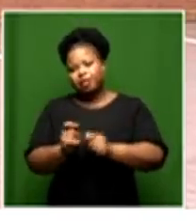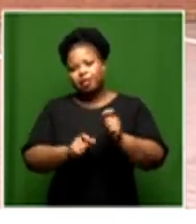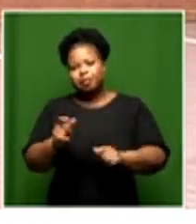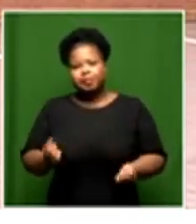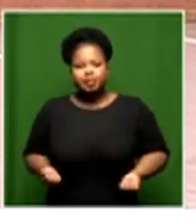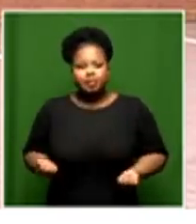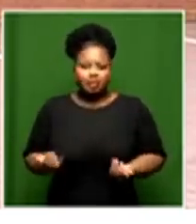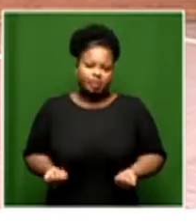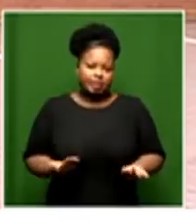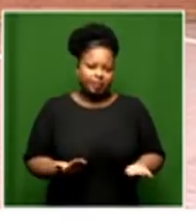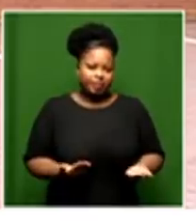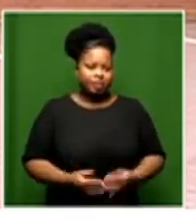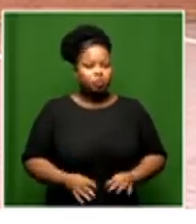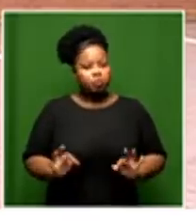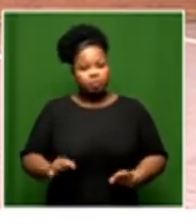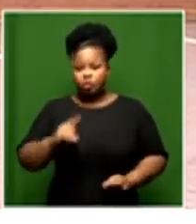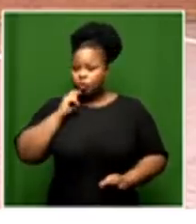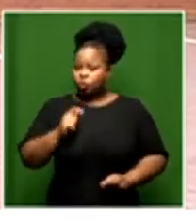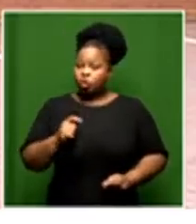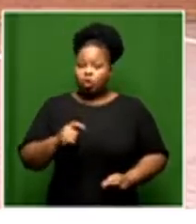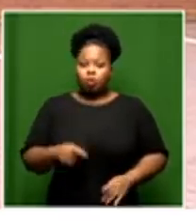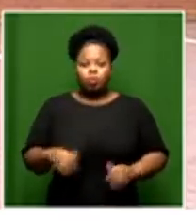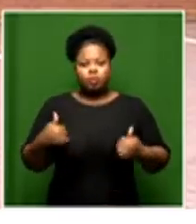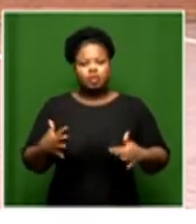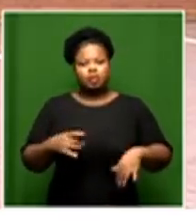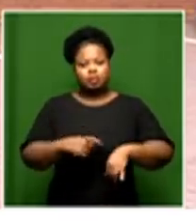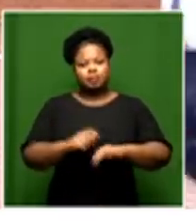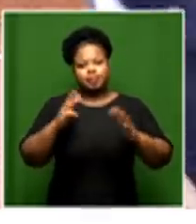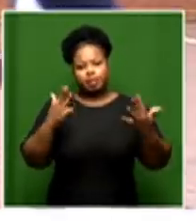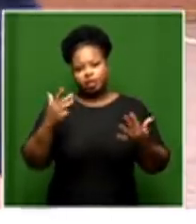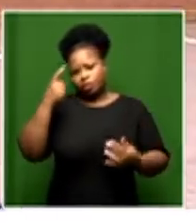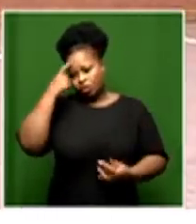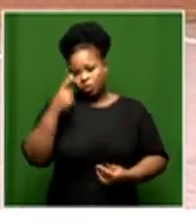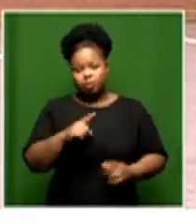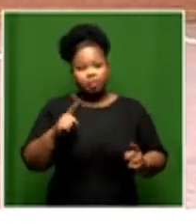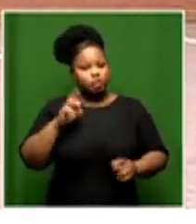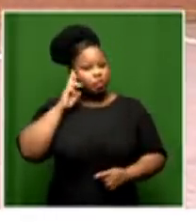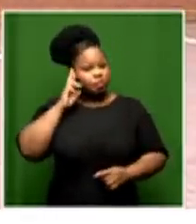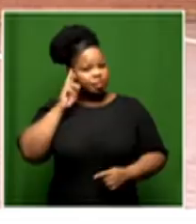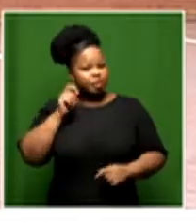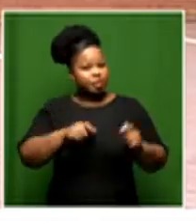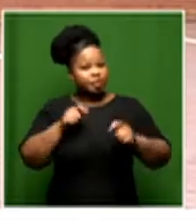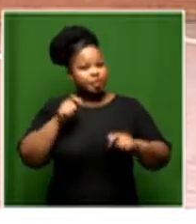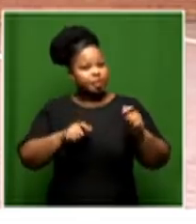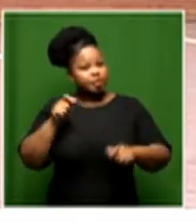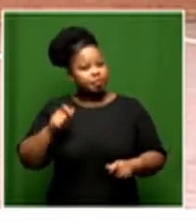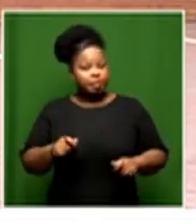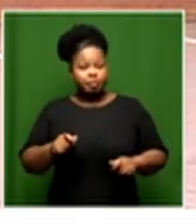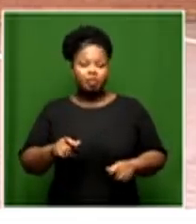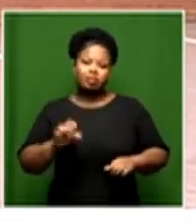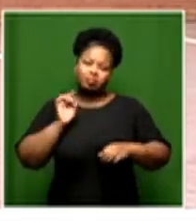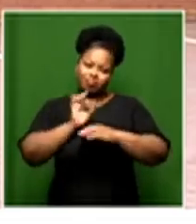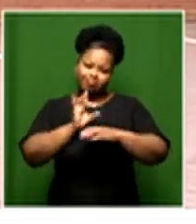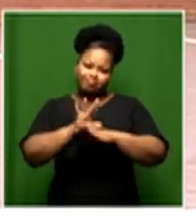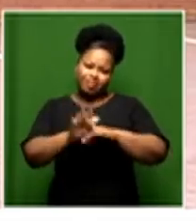So indeed, that service will be commencing at 9 a.m. And remember, people are, advised